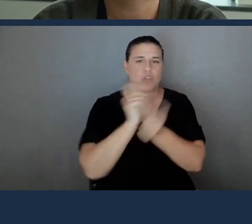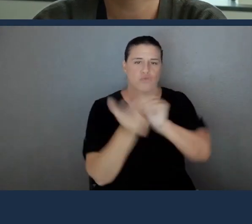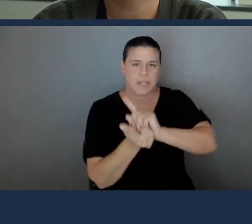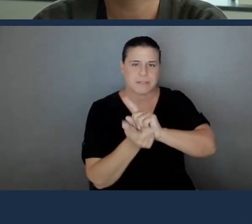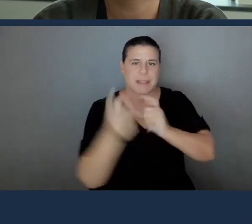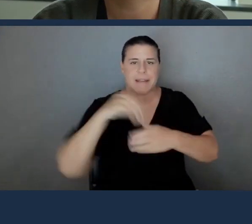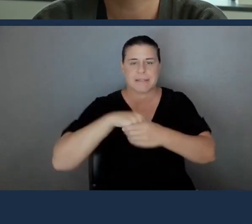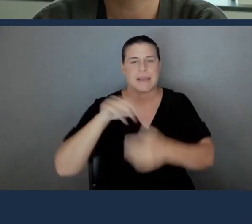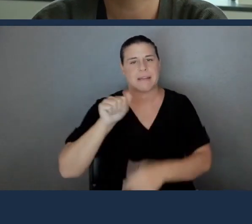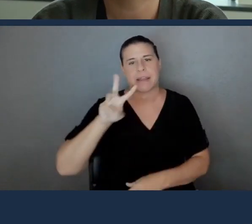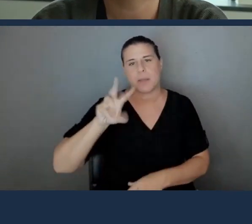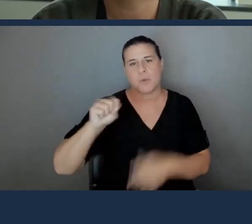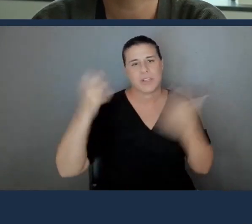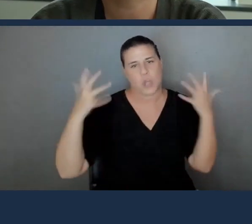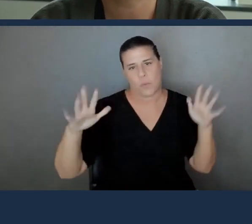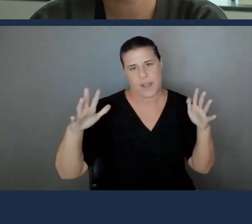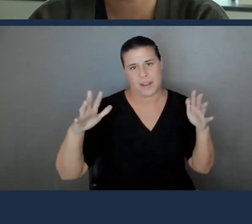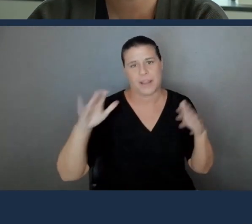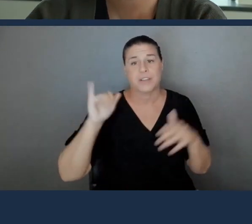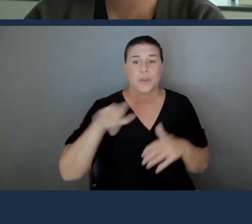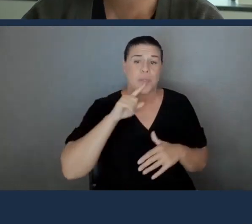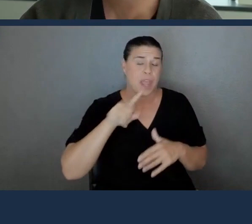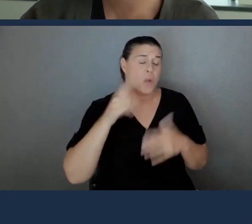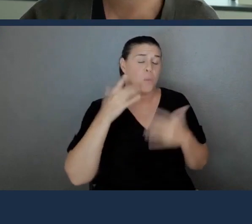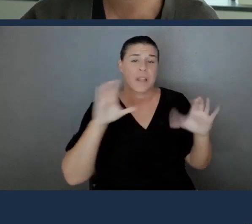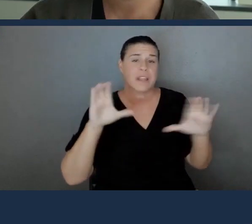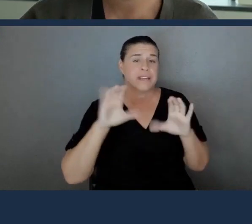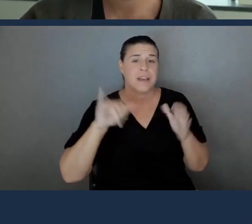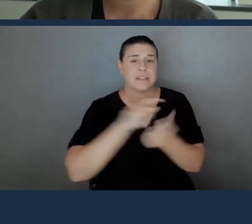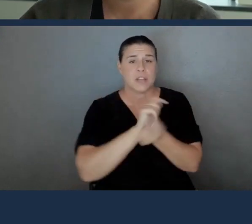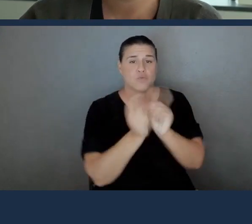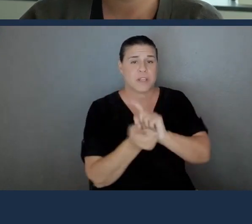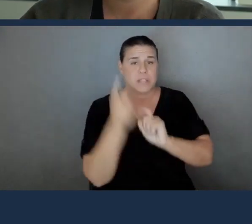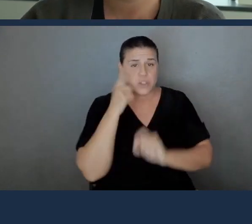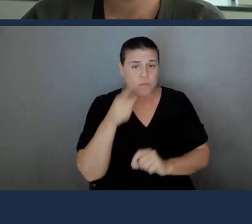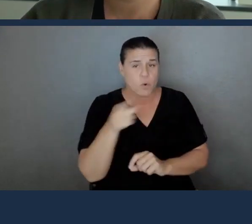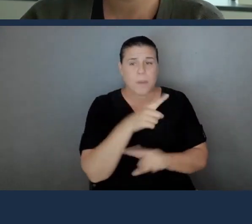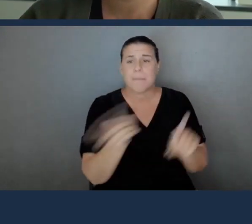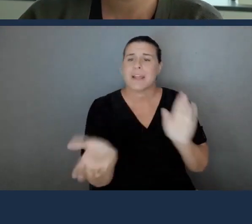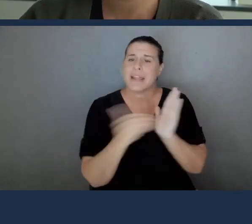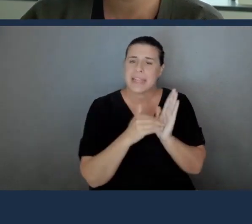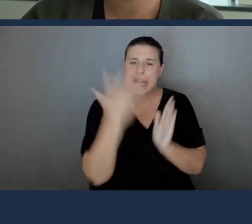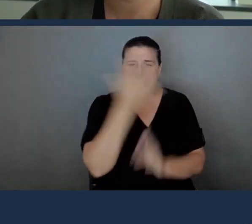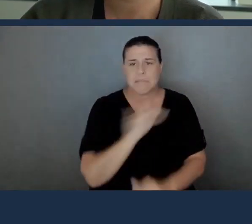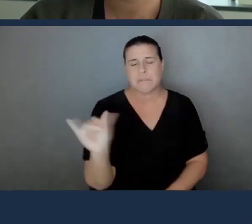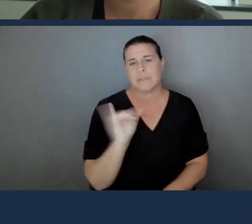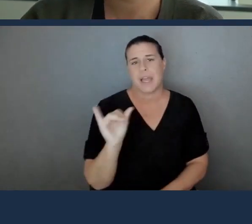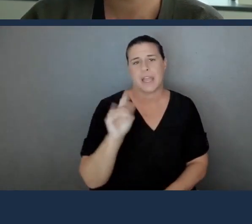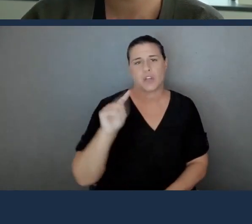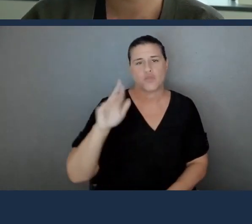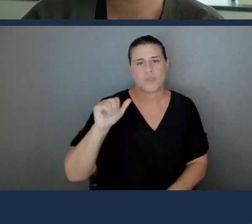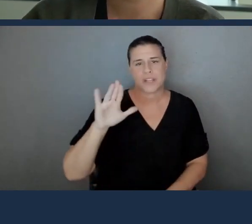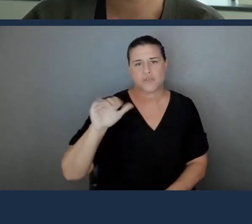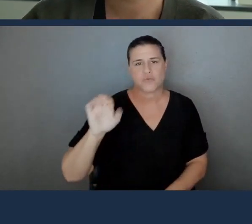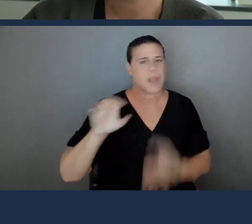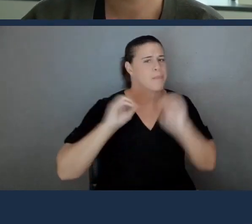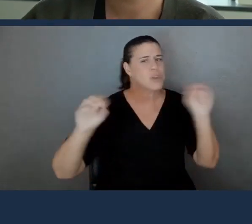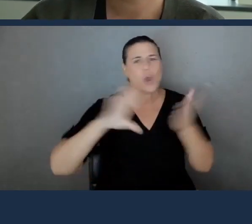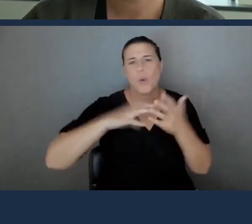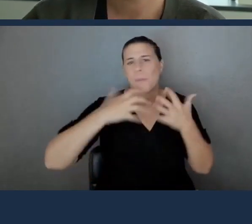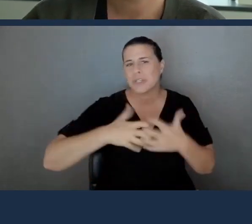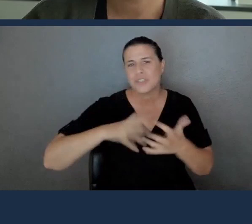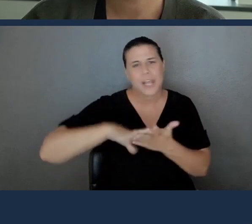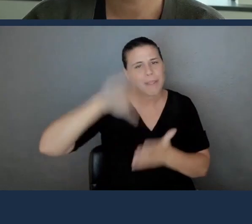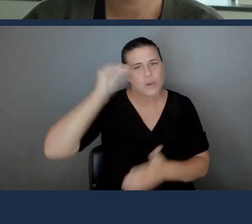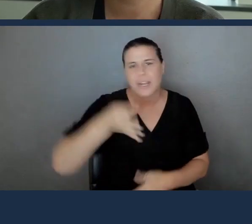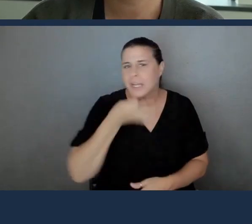that essentially does the translation for you. Again, similar to Transcribe, no machine learning expertise needed. Just